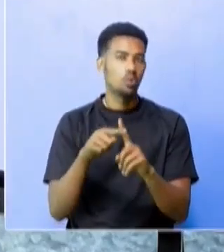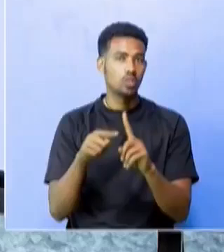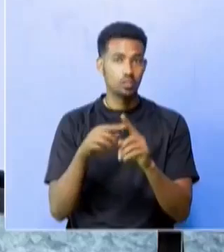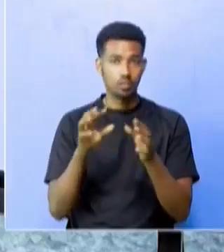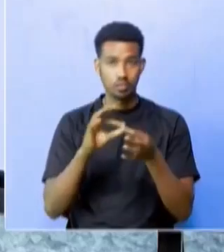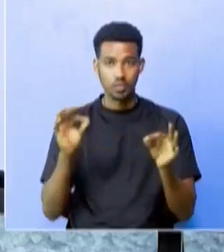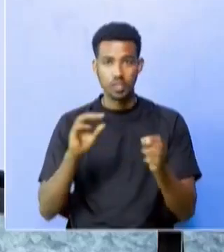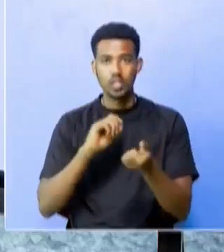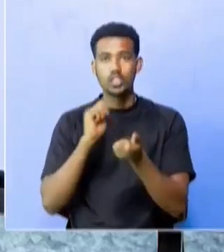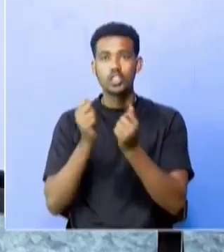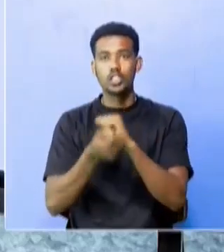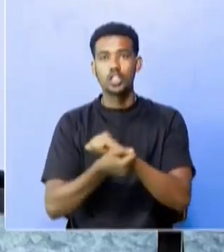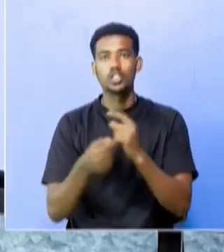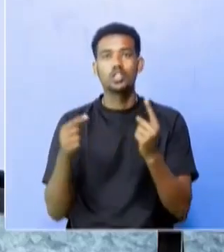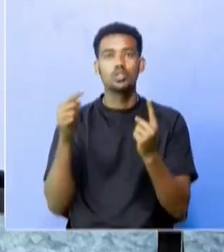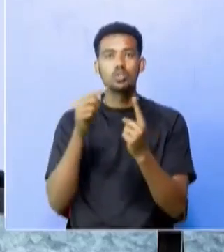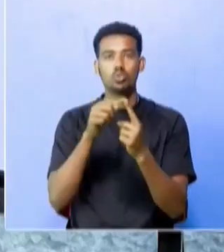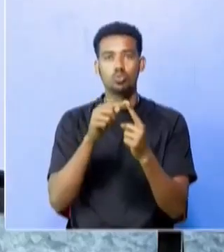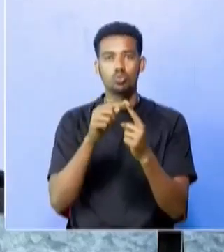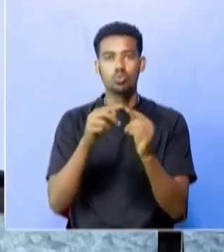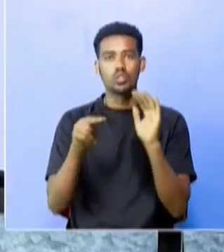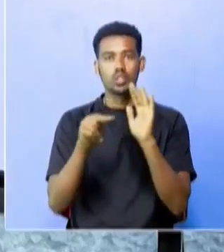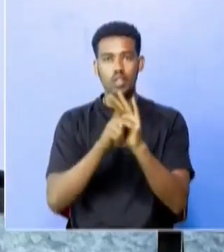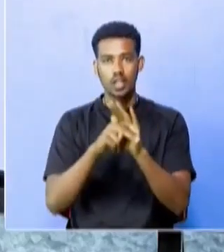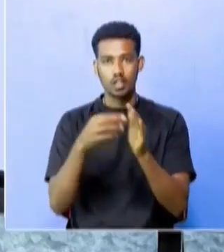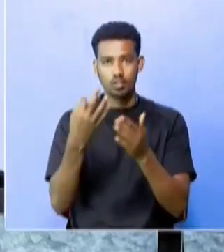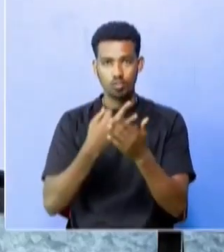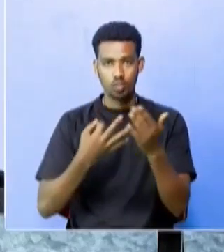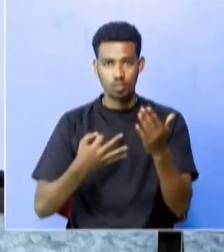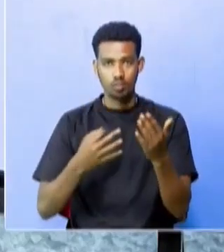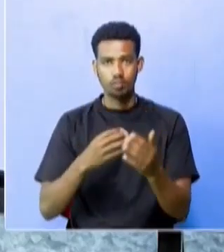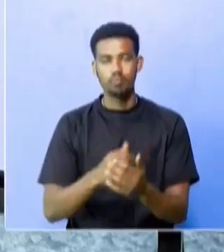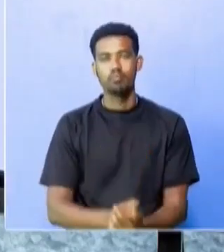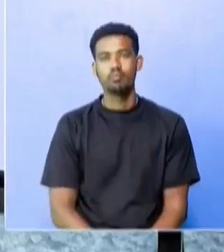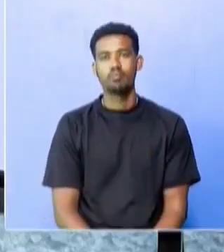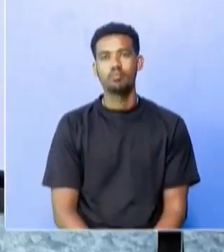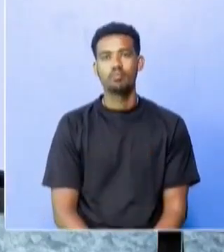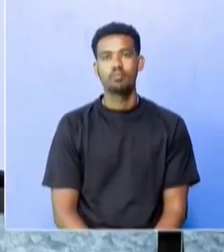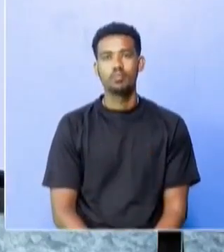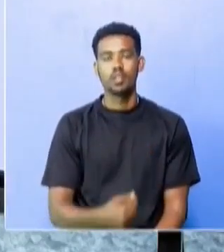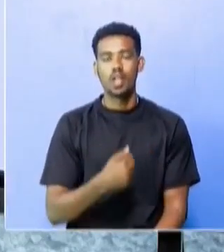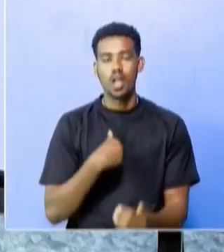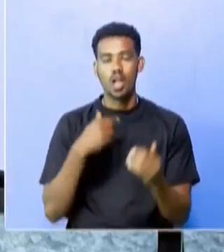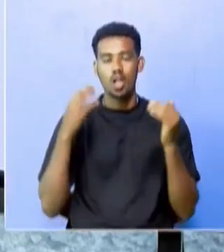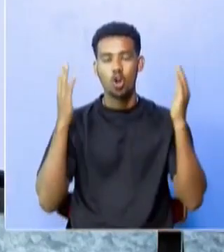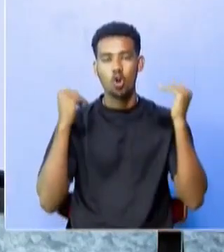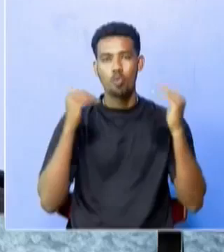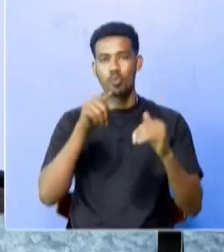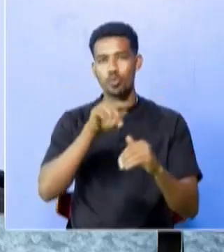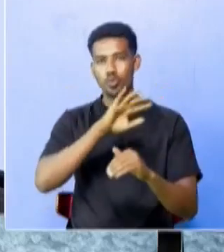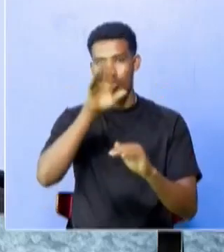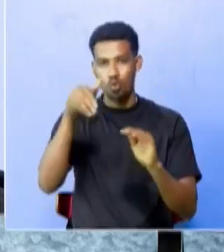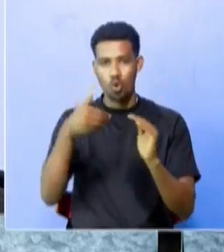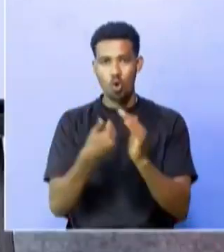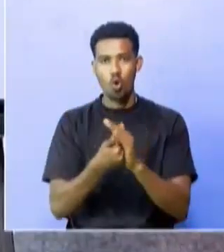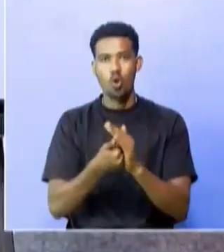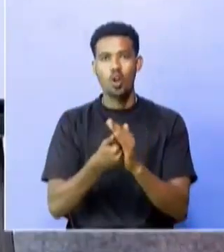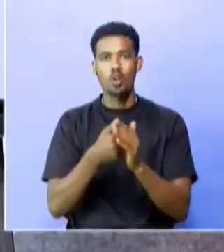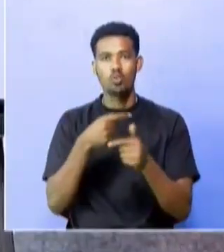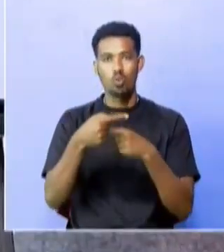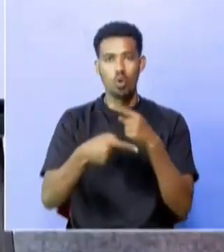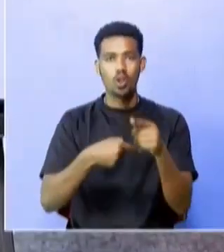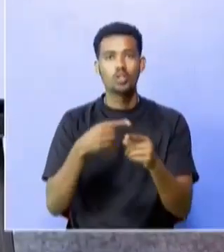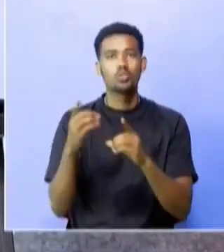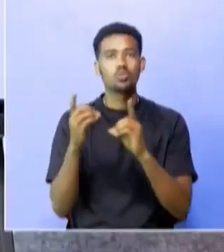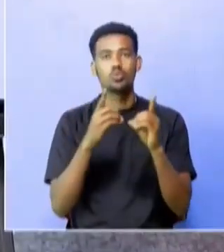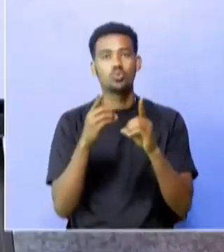and change with negative form and also interrogative form. I hope you all are going to do your